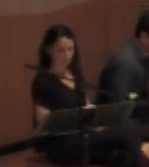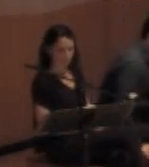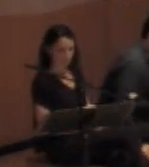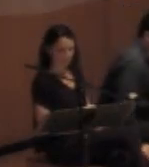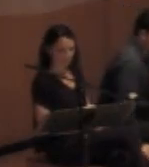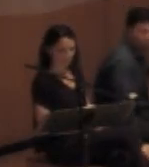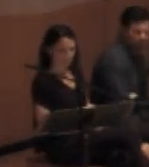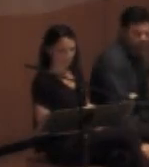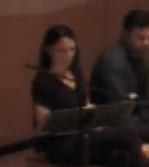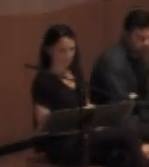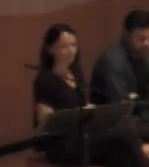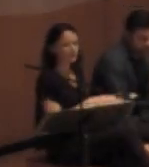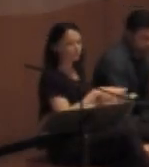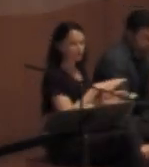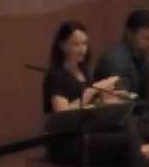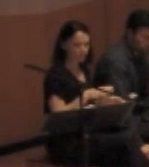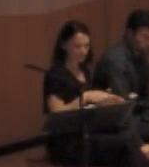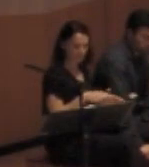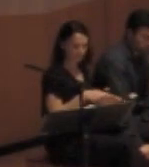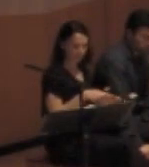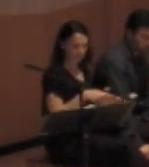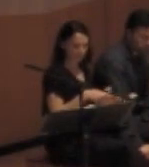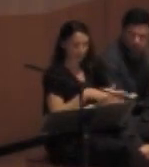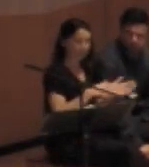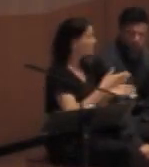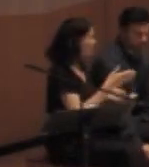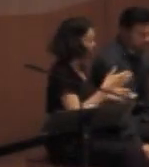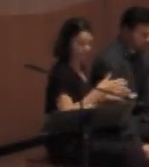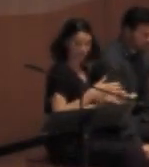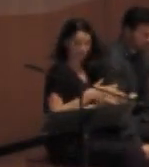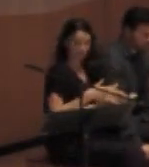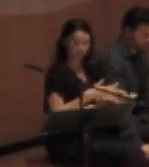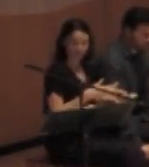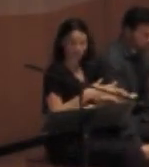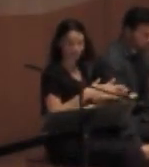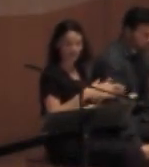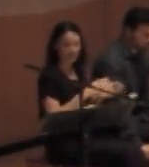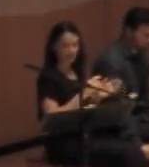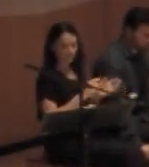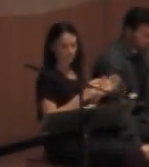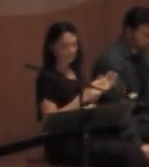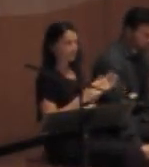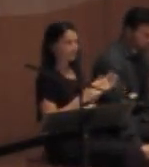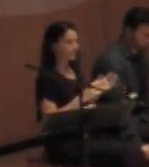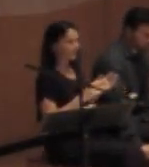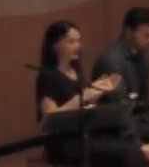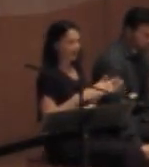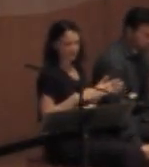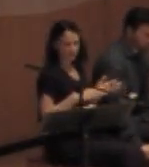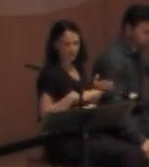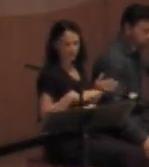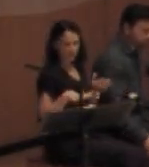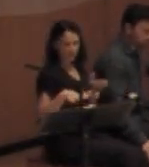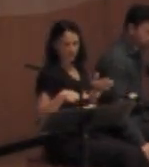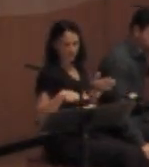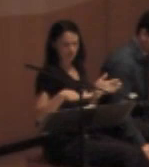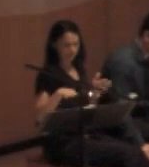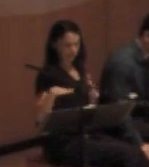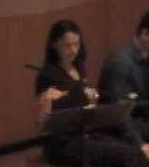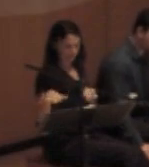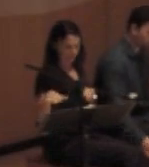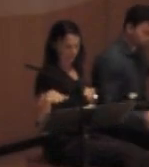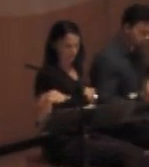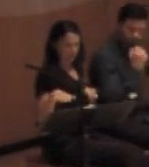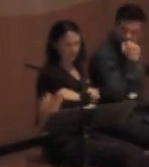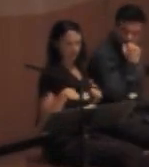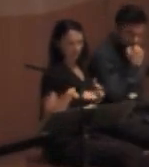could but where you you just go down the road yeah we went down there already and then look then then you just